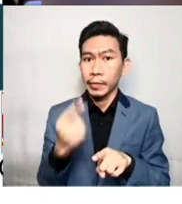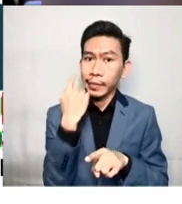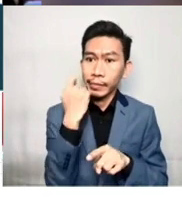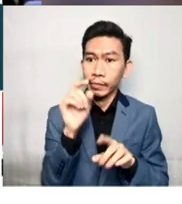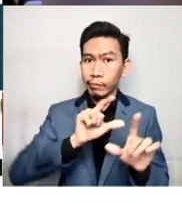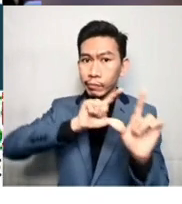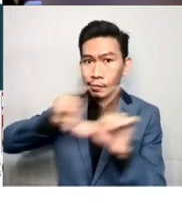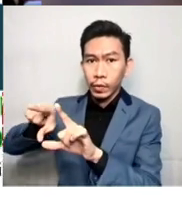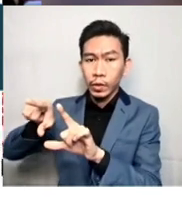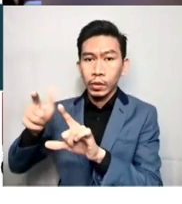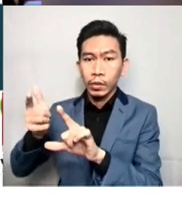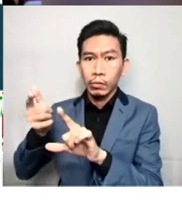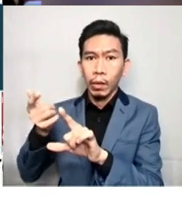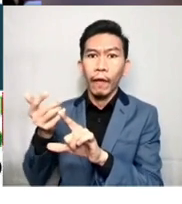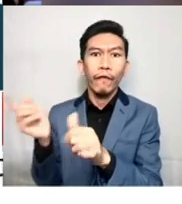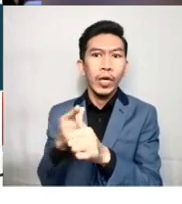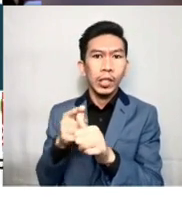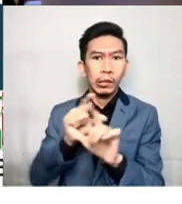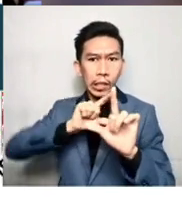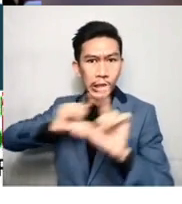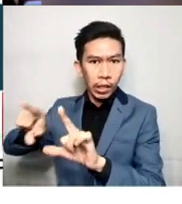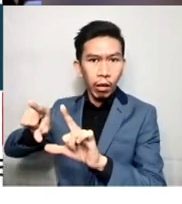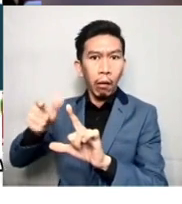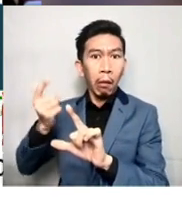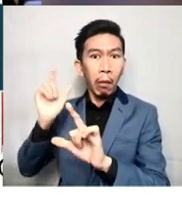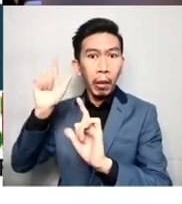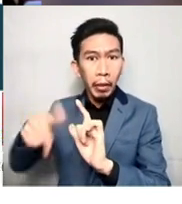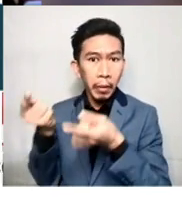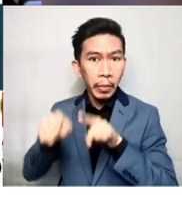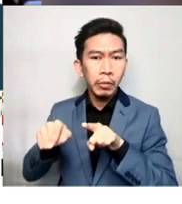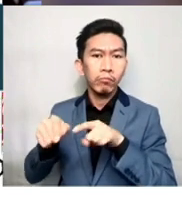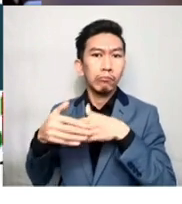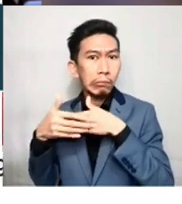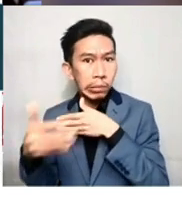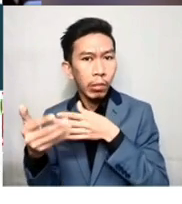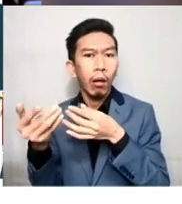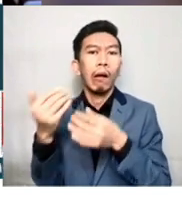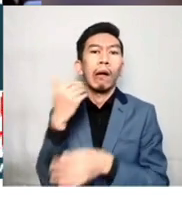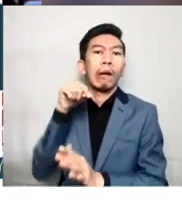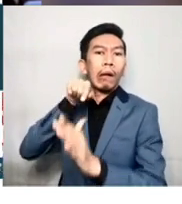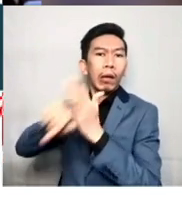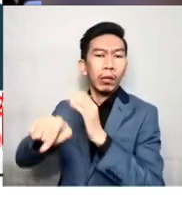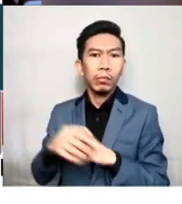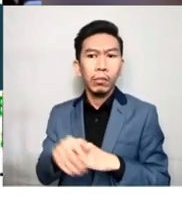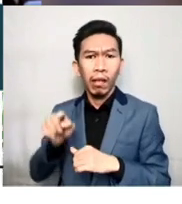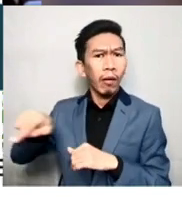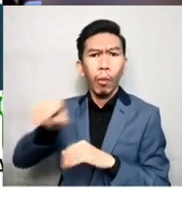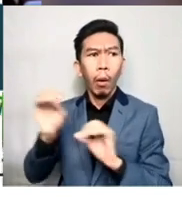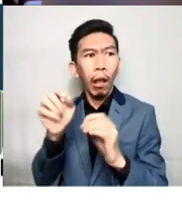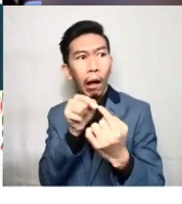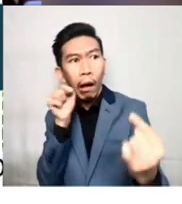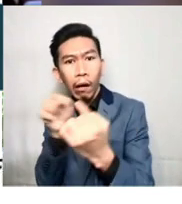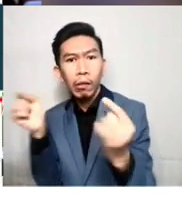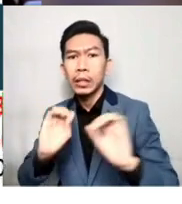these individuals were killed, no? And they have no known enemies at the local level except that they were